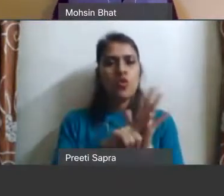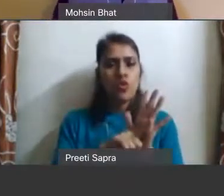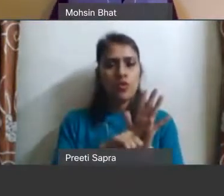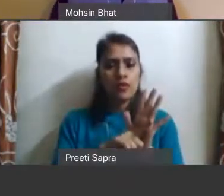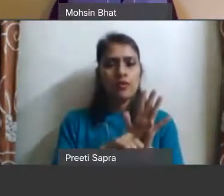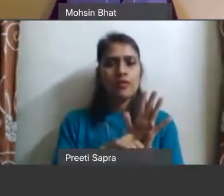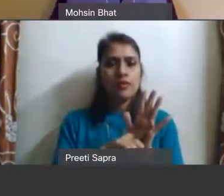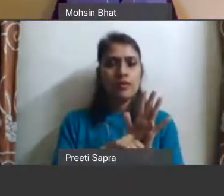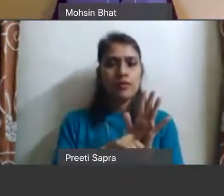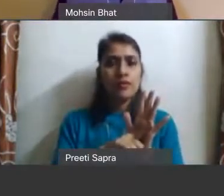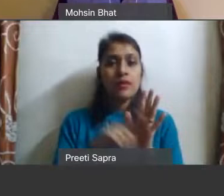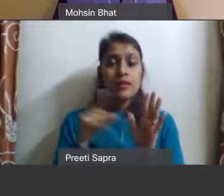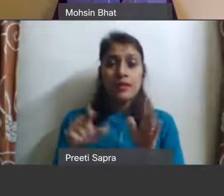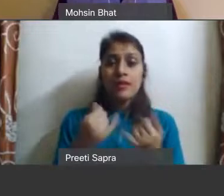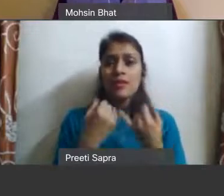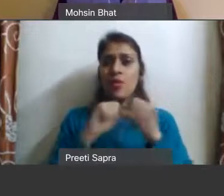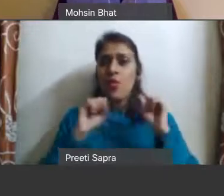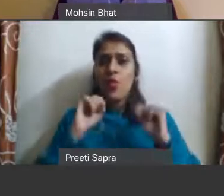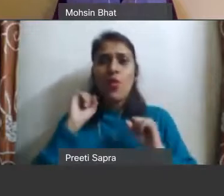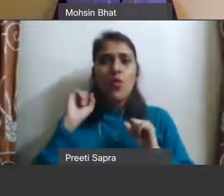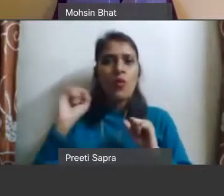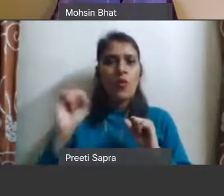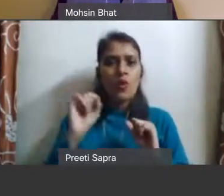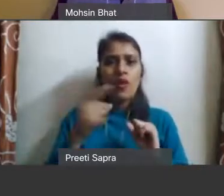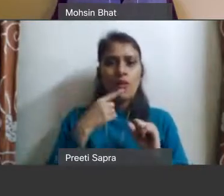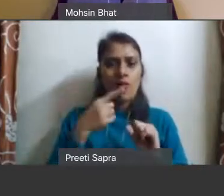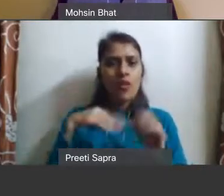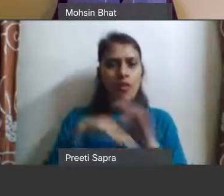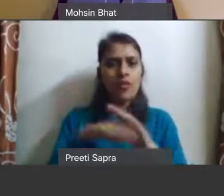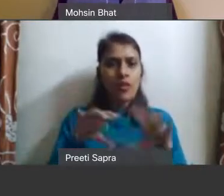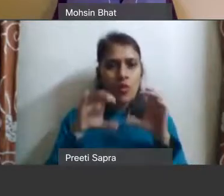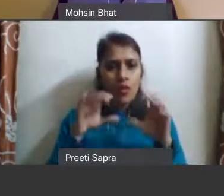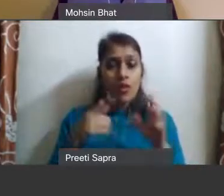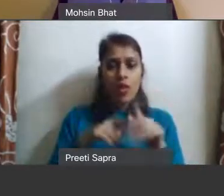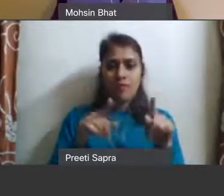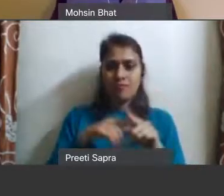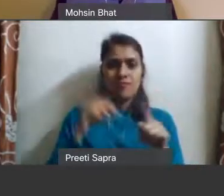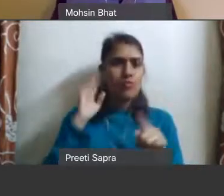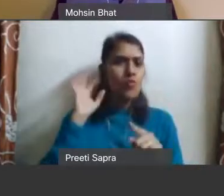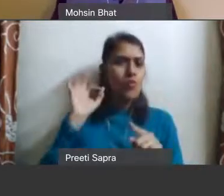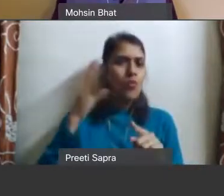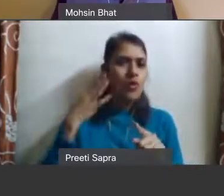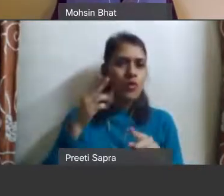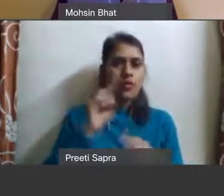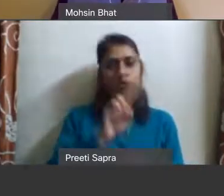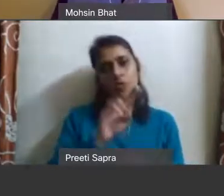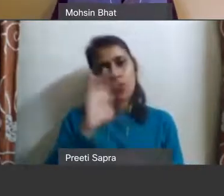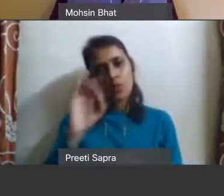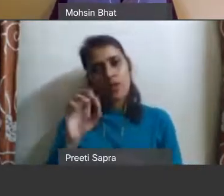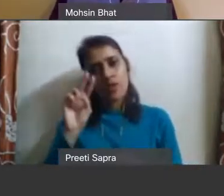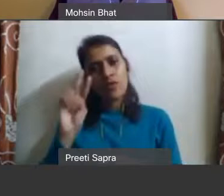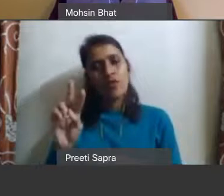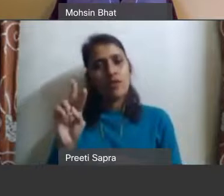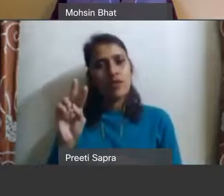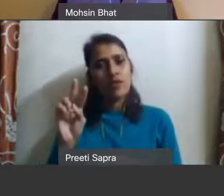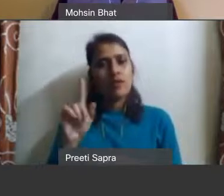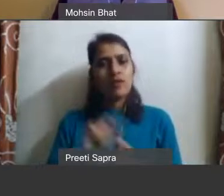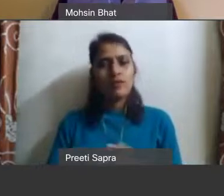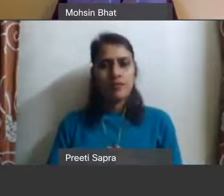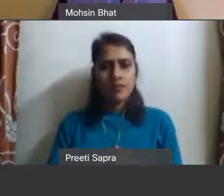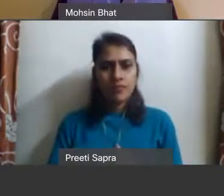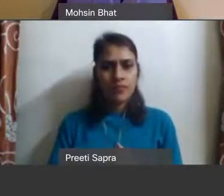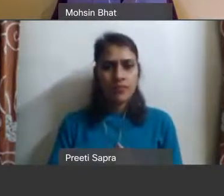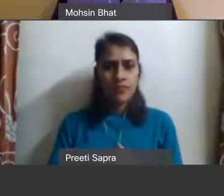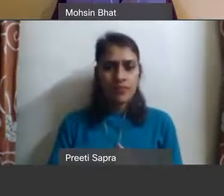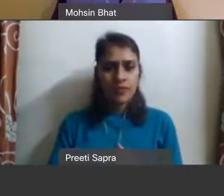is this evolution of Indian constitutional law towards this golden triangle of 14, 19, 21. That equality, which by the way,